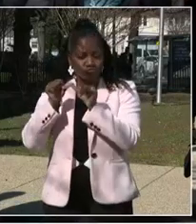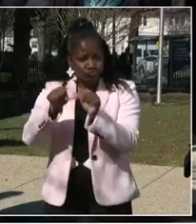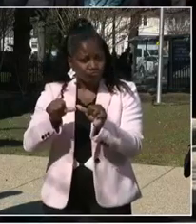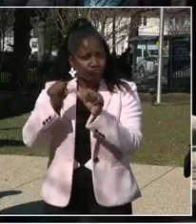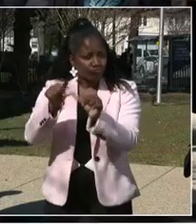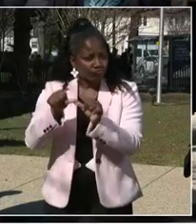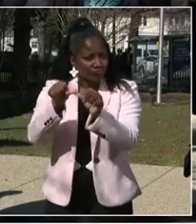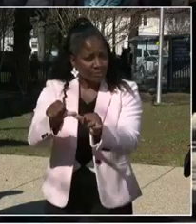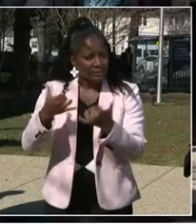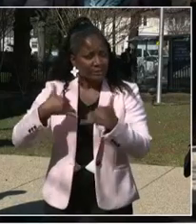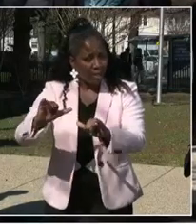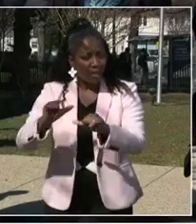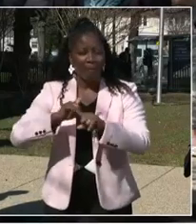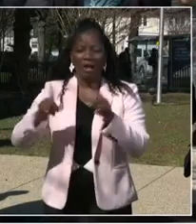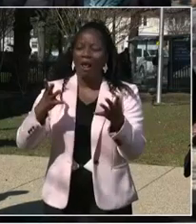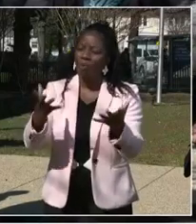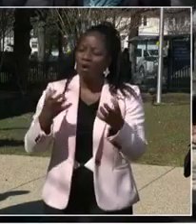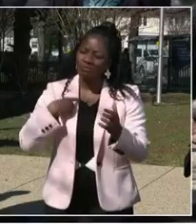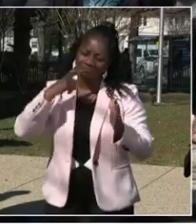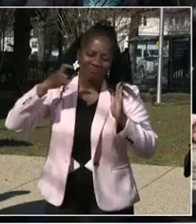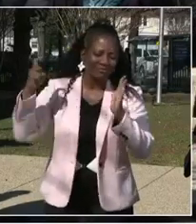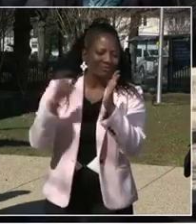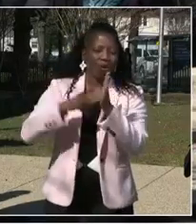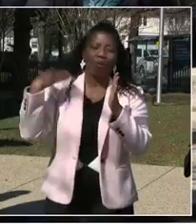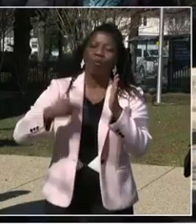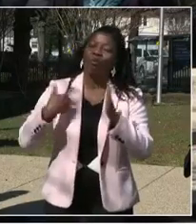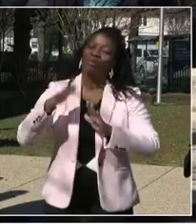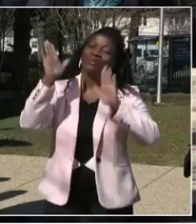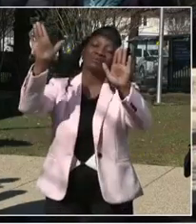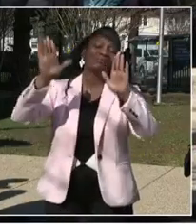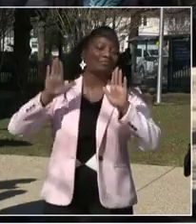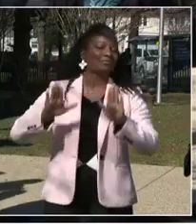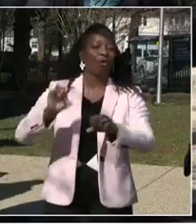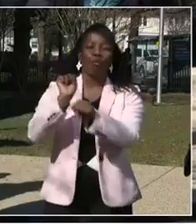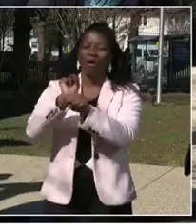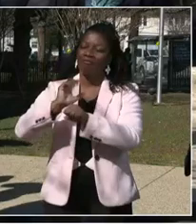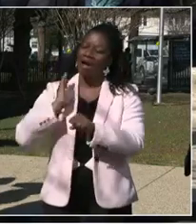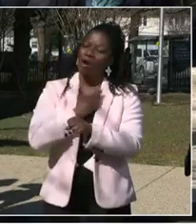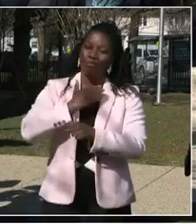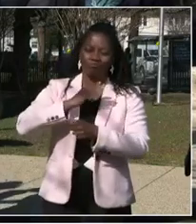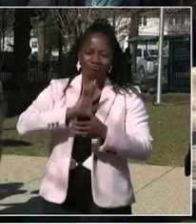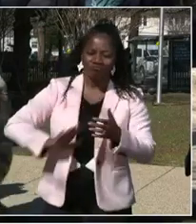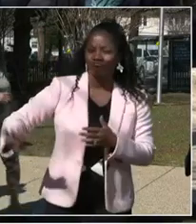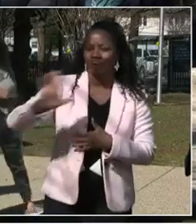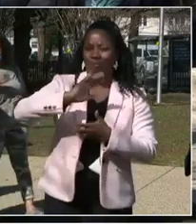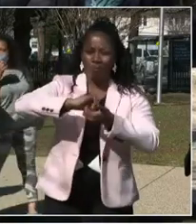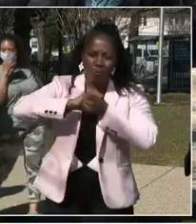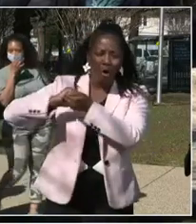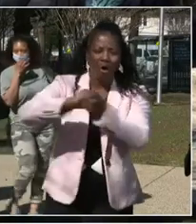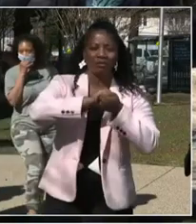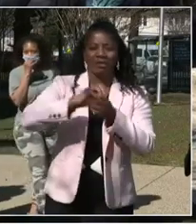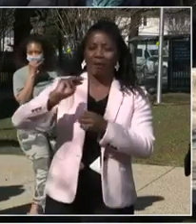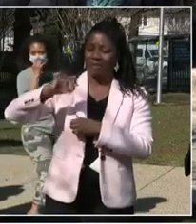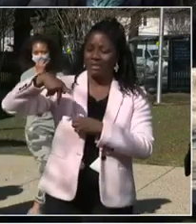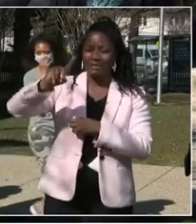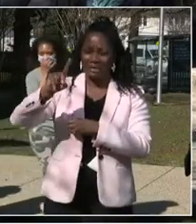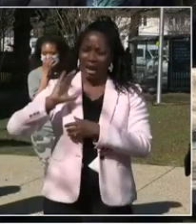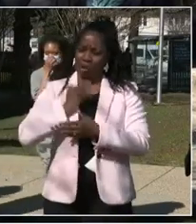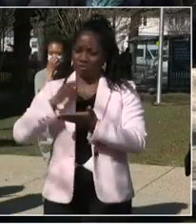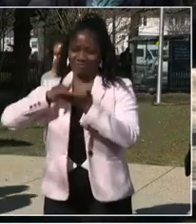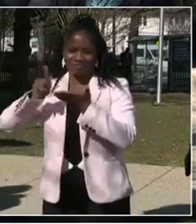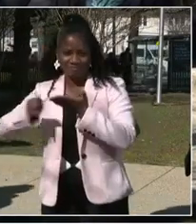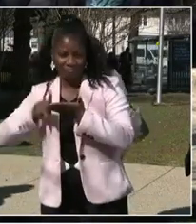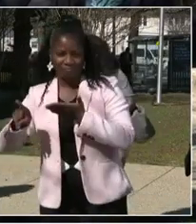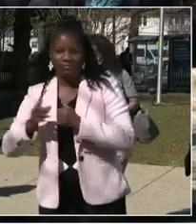ongoing, but I must acknowledge the outstanding work of our partners and MPD detectives. The